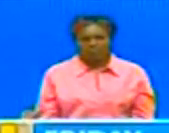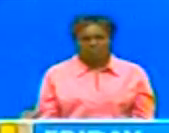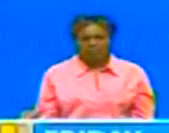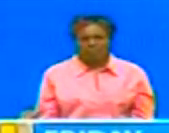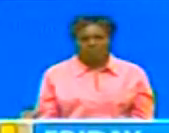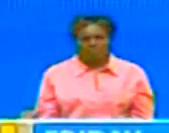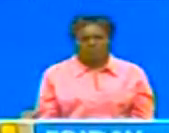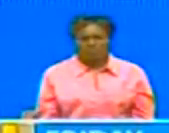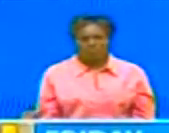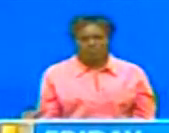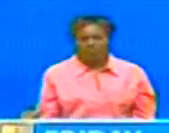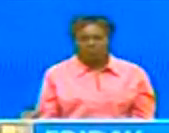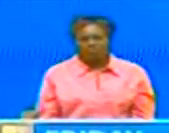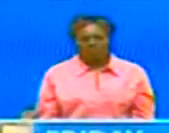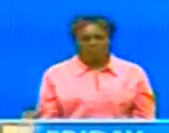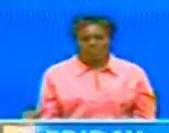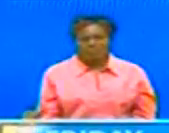Yes, Willis?